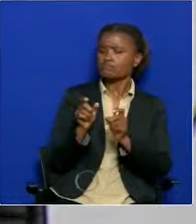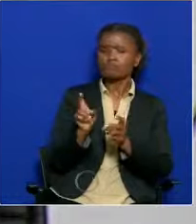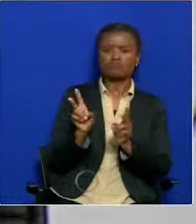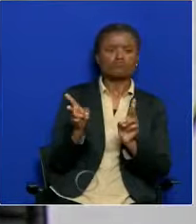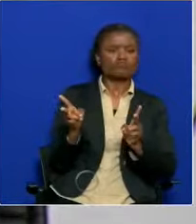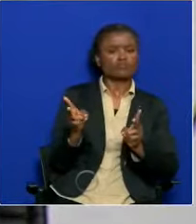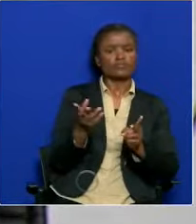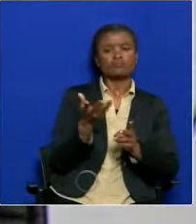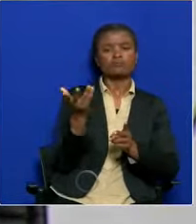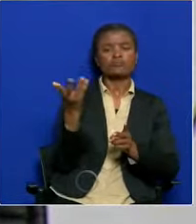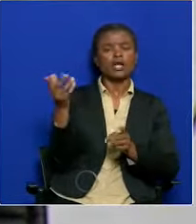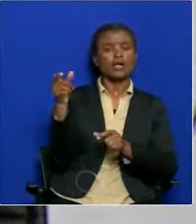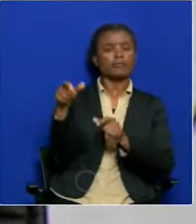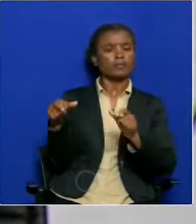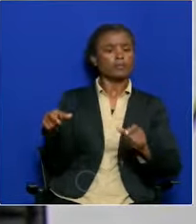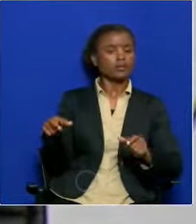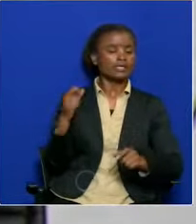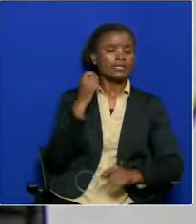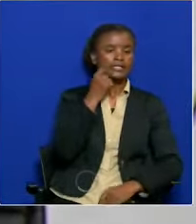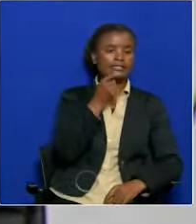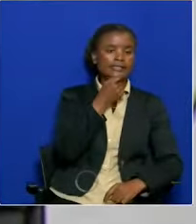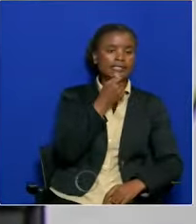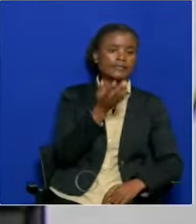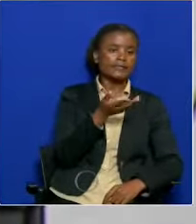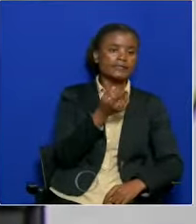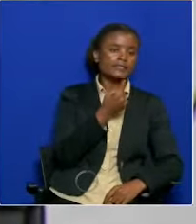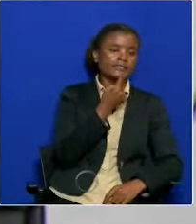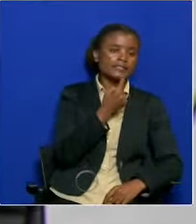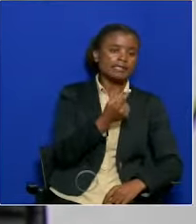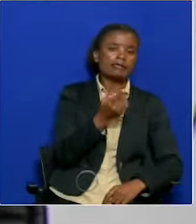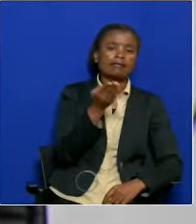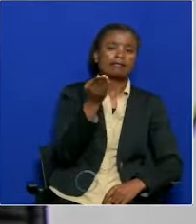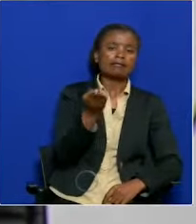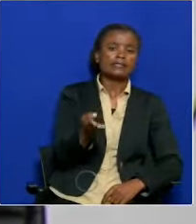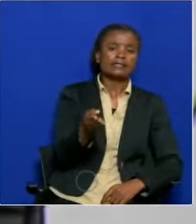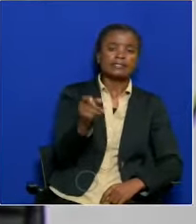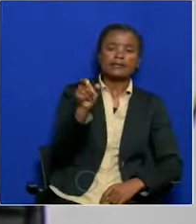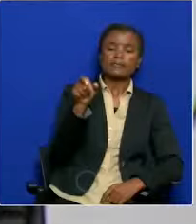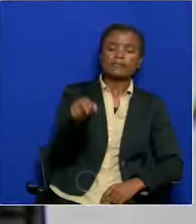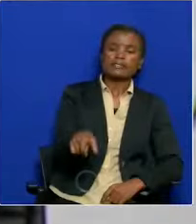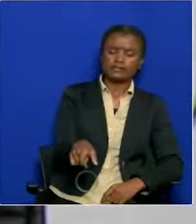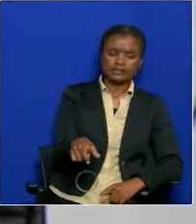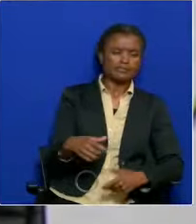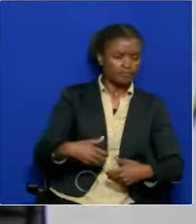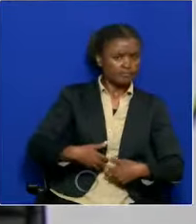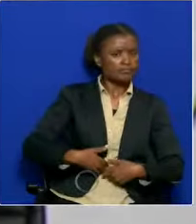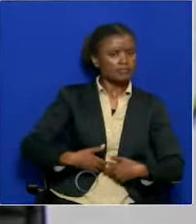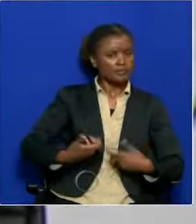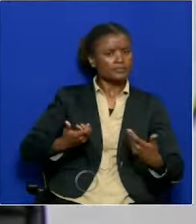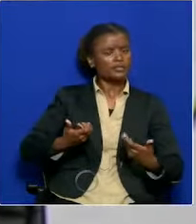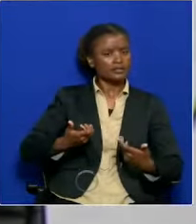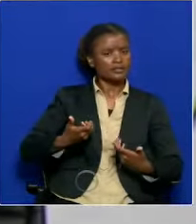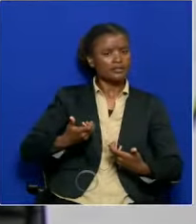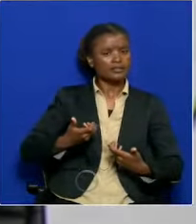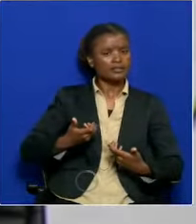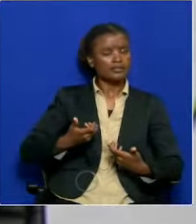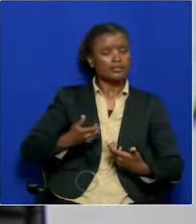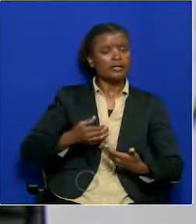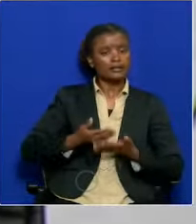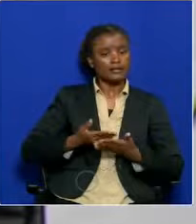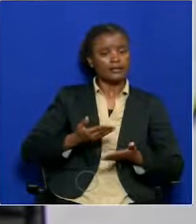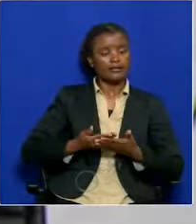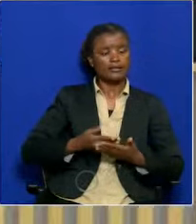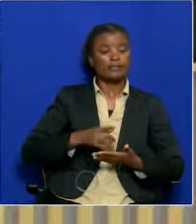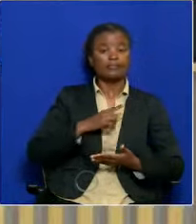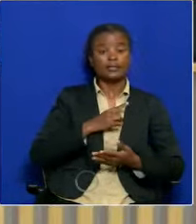what he said, like his person or whatever, it will upset me. But that one I was told in January.